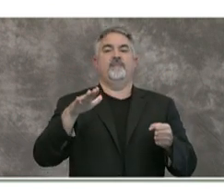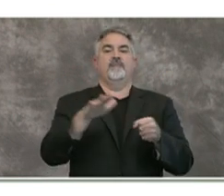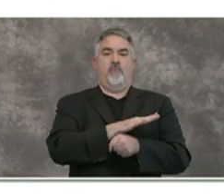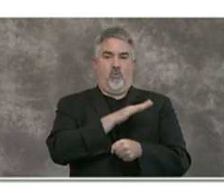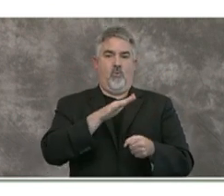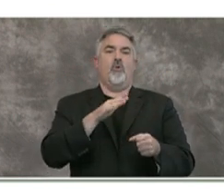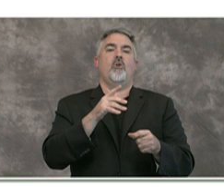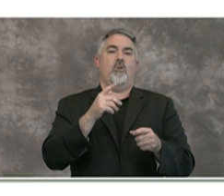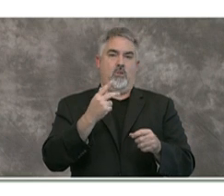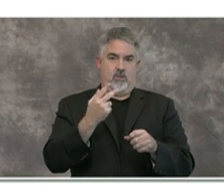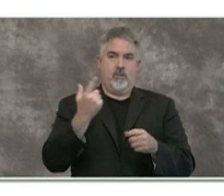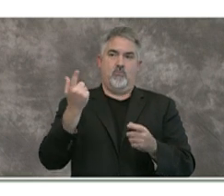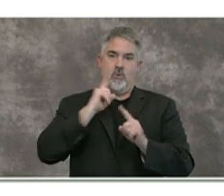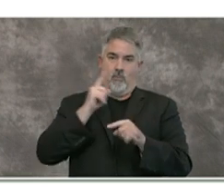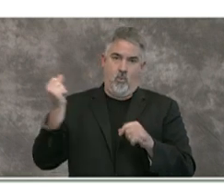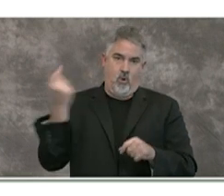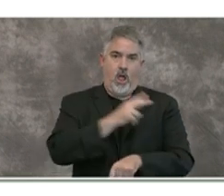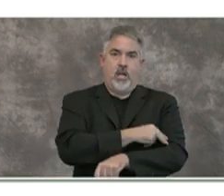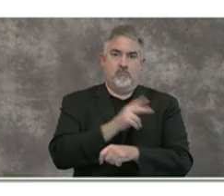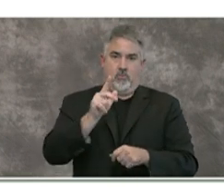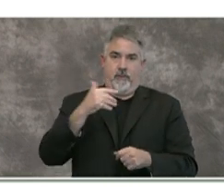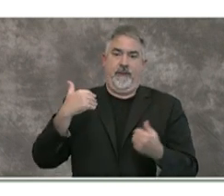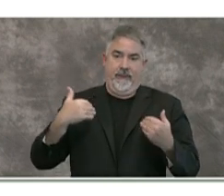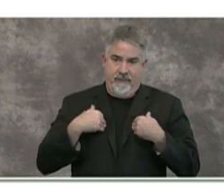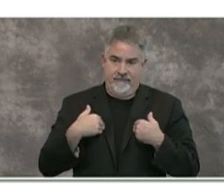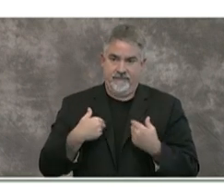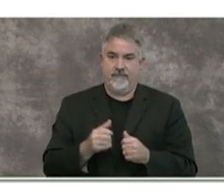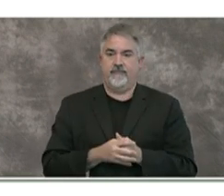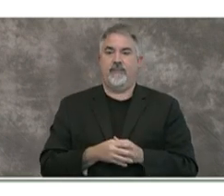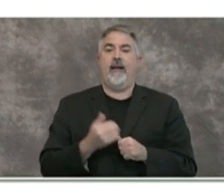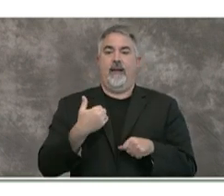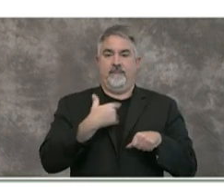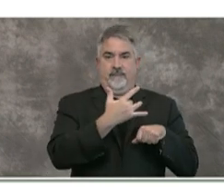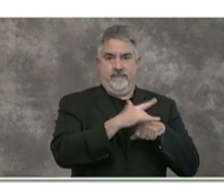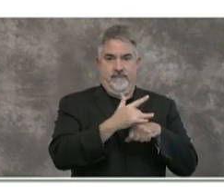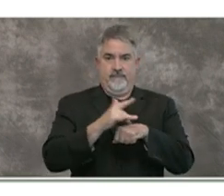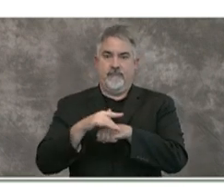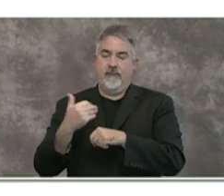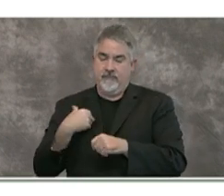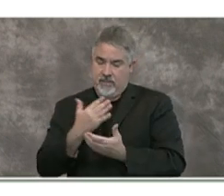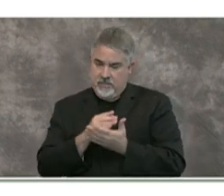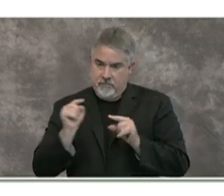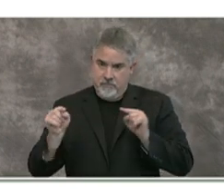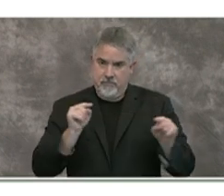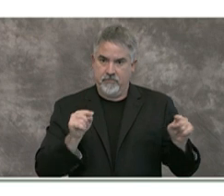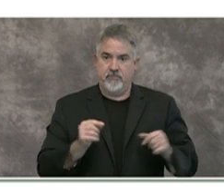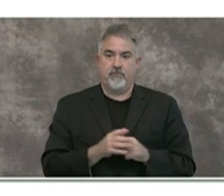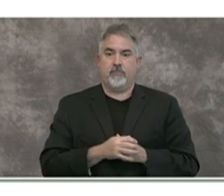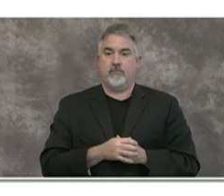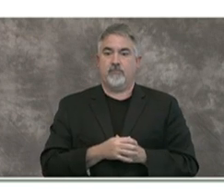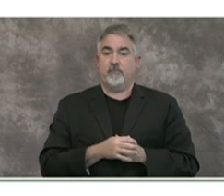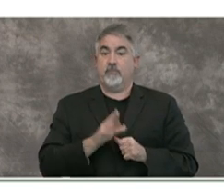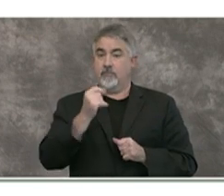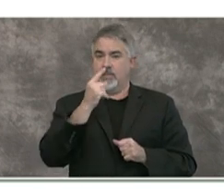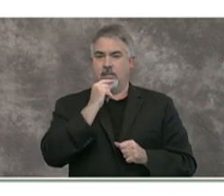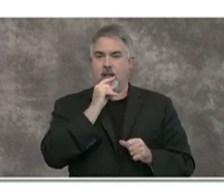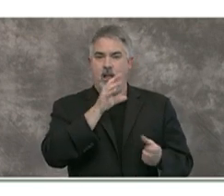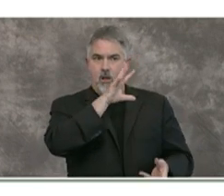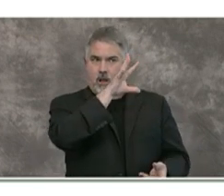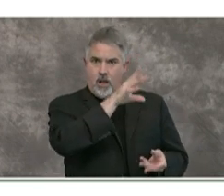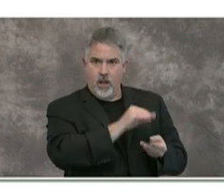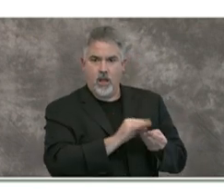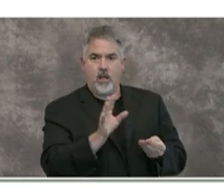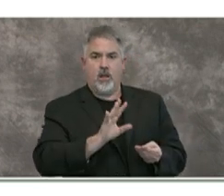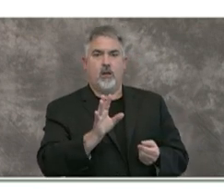have 537 available ventilators throughout San Diego County. And again, this is not the total number of ventilators. This is the total number